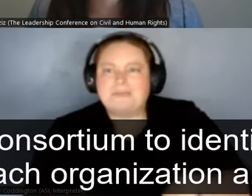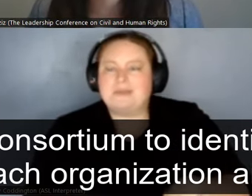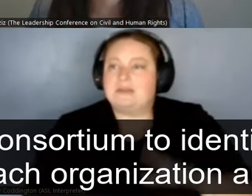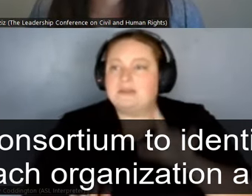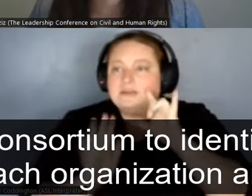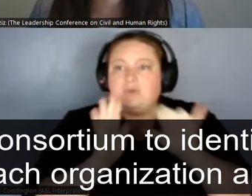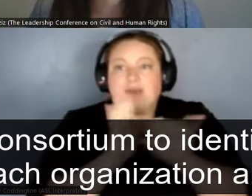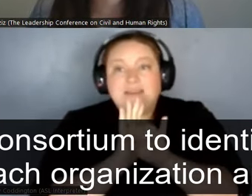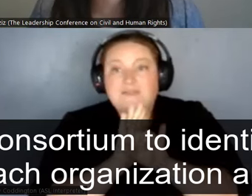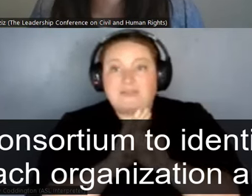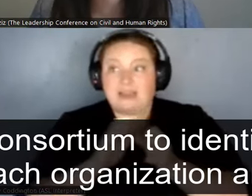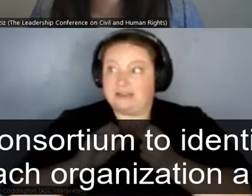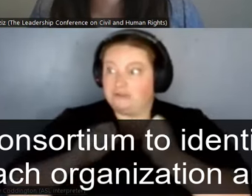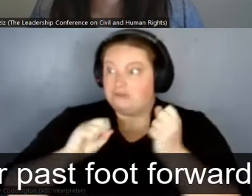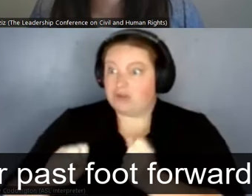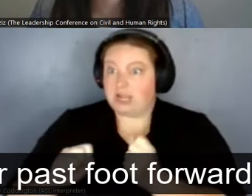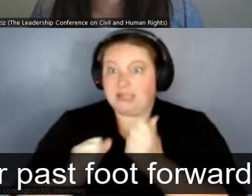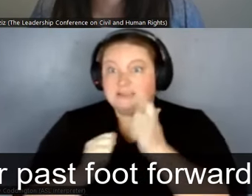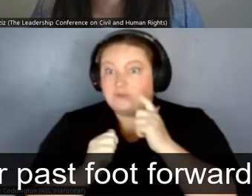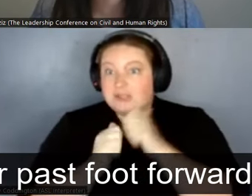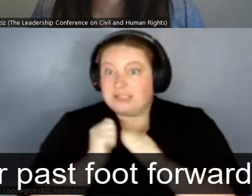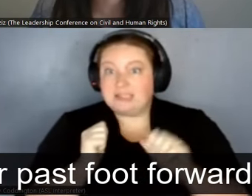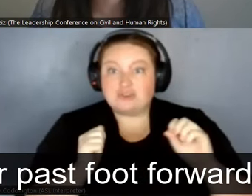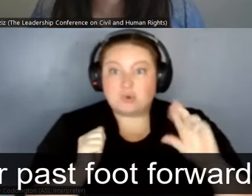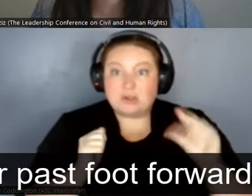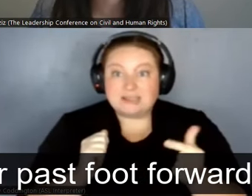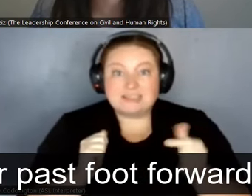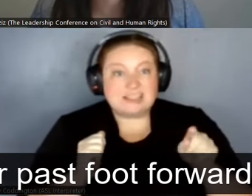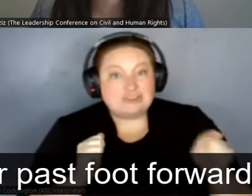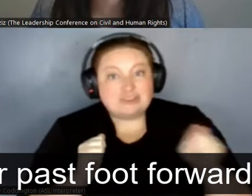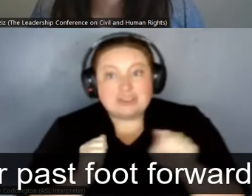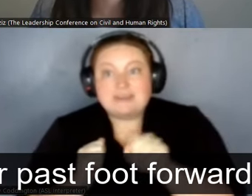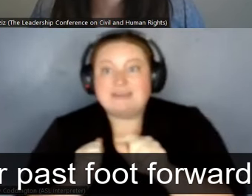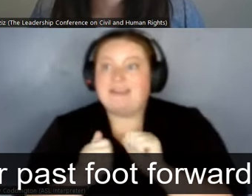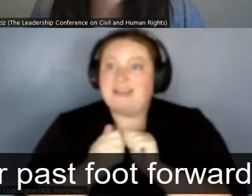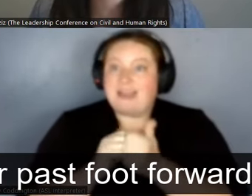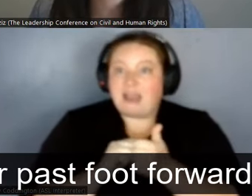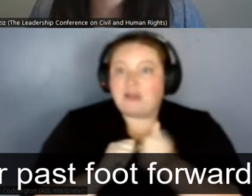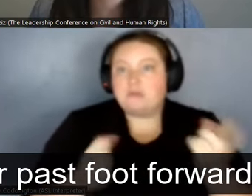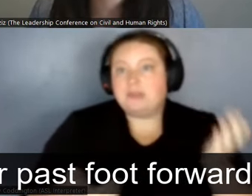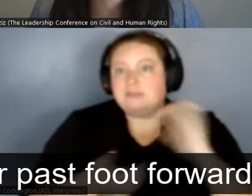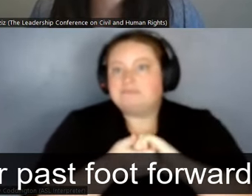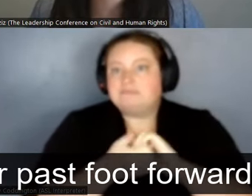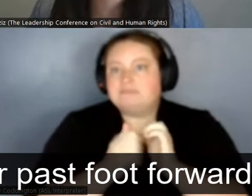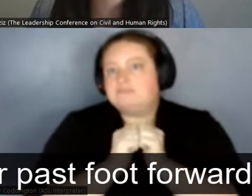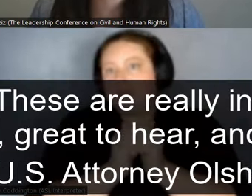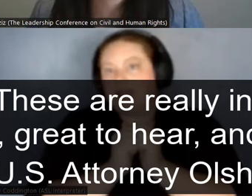are the strengths of each organization and how can we each put a best foot forward collectively.